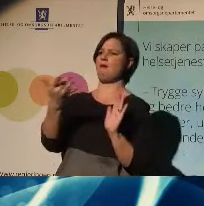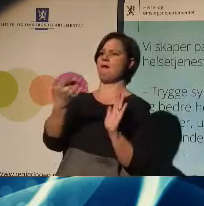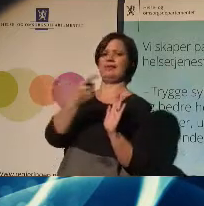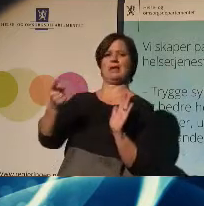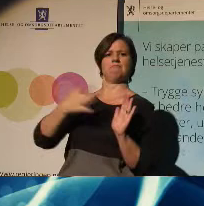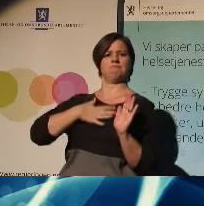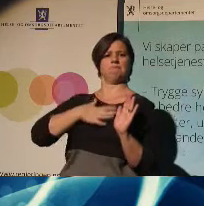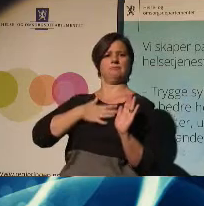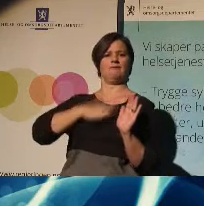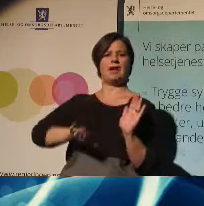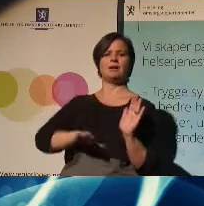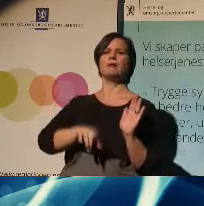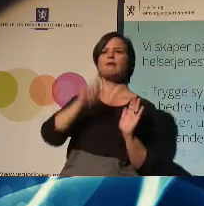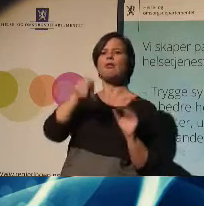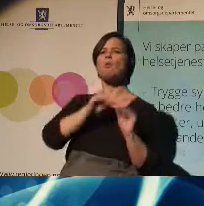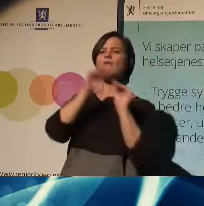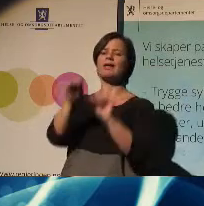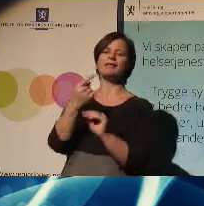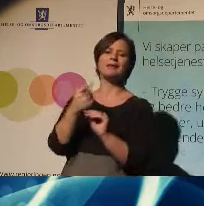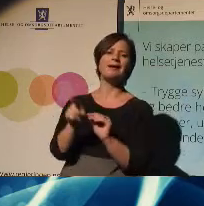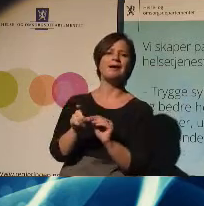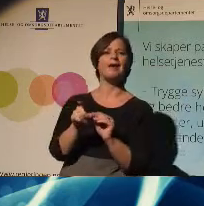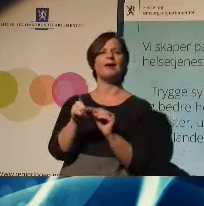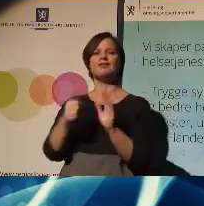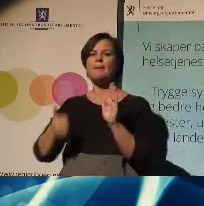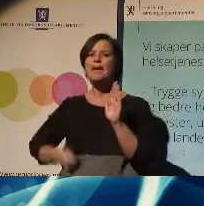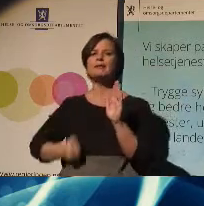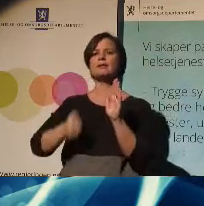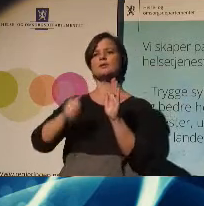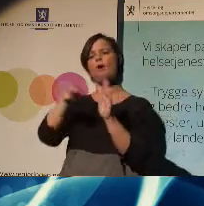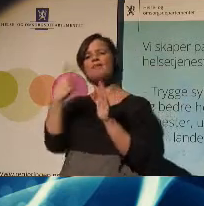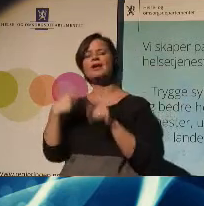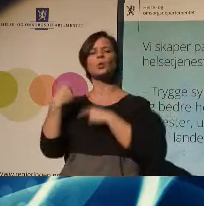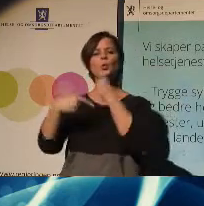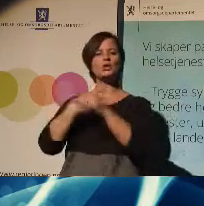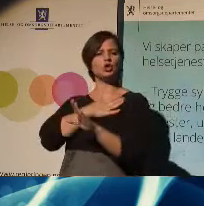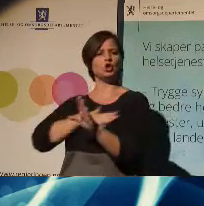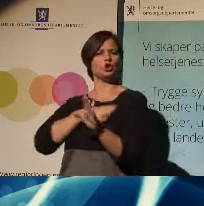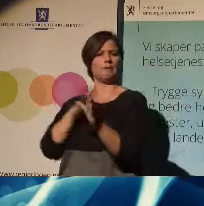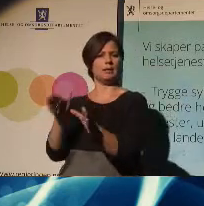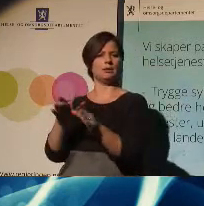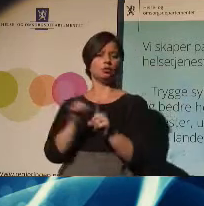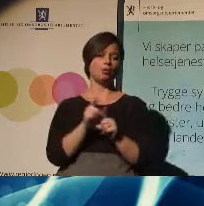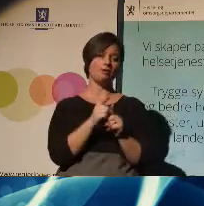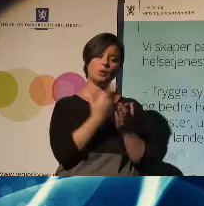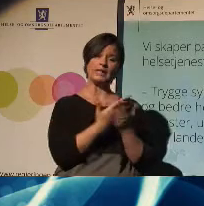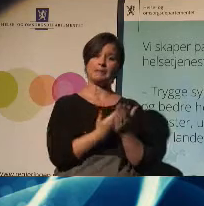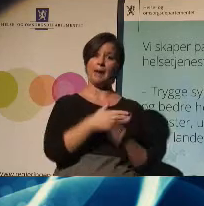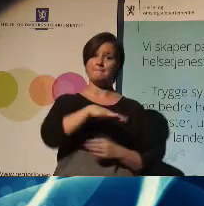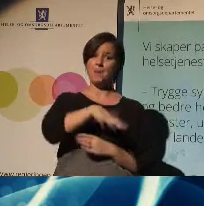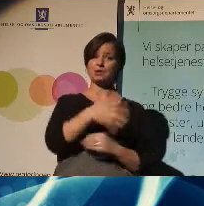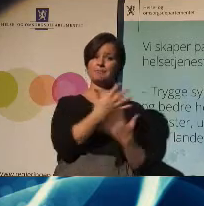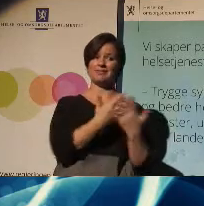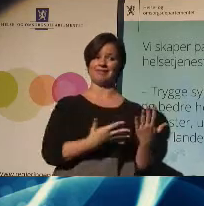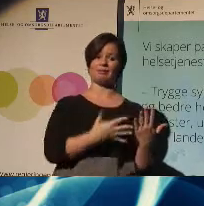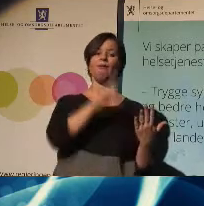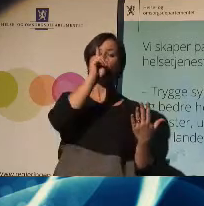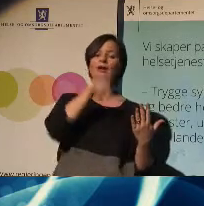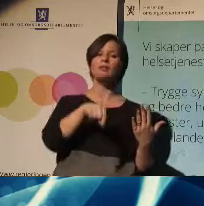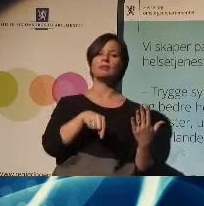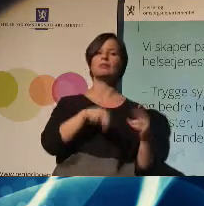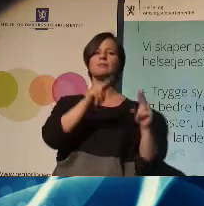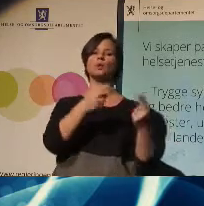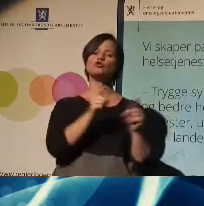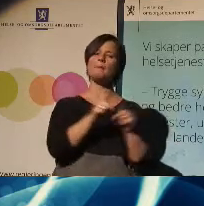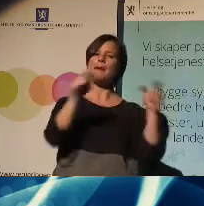diabetes, rheumatoid arthritis, and hopefully ParkinsonNet model could serve as a template for how you